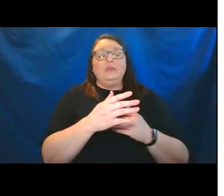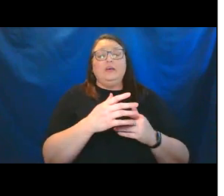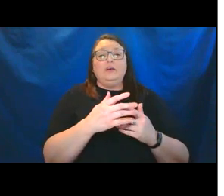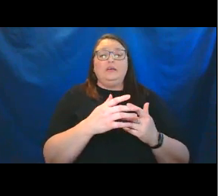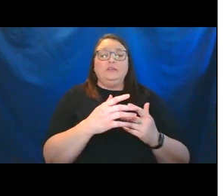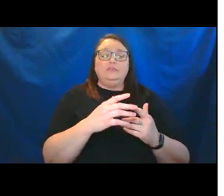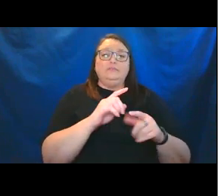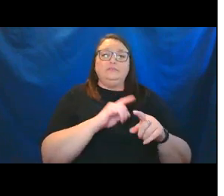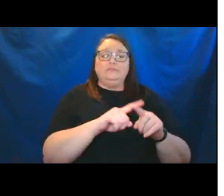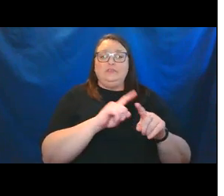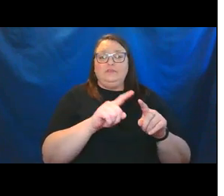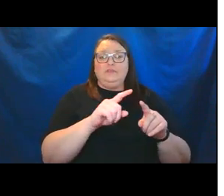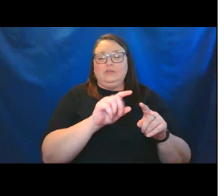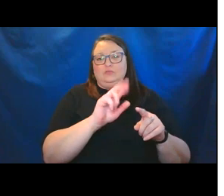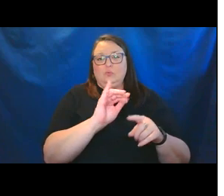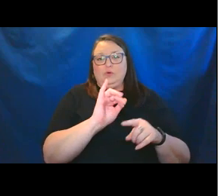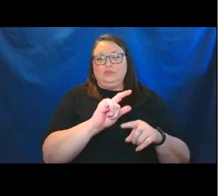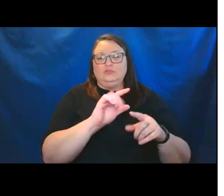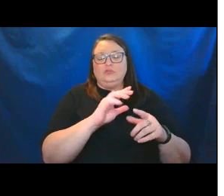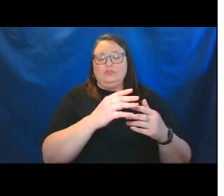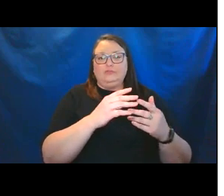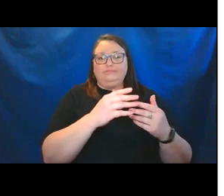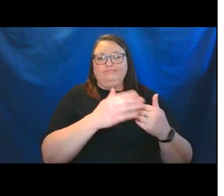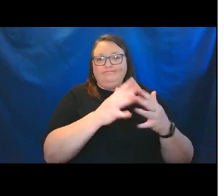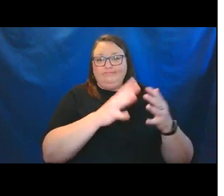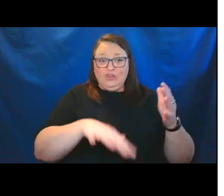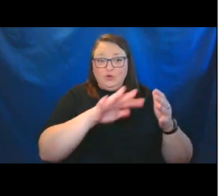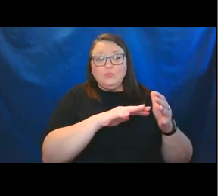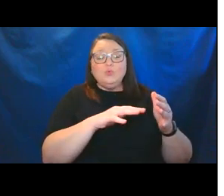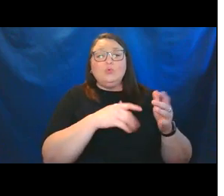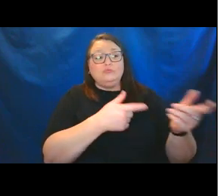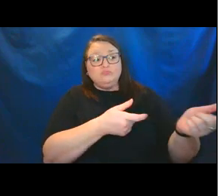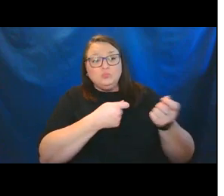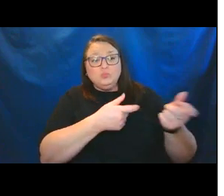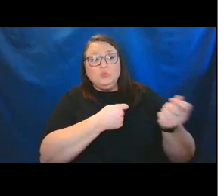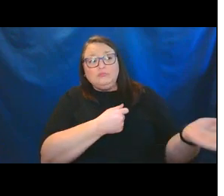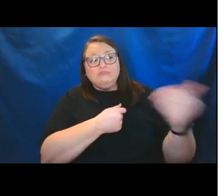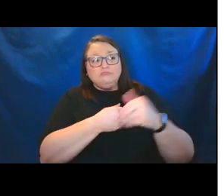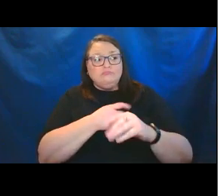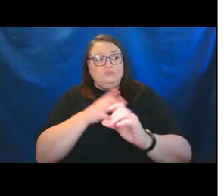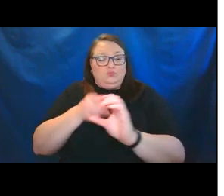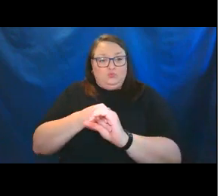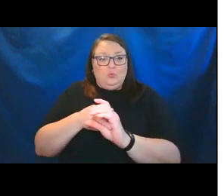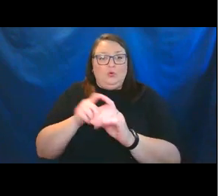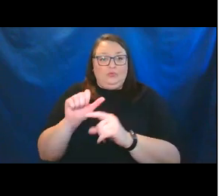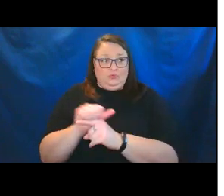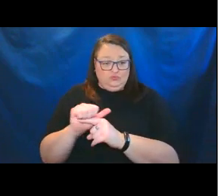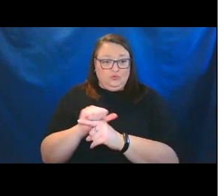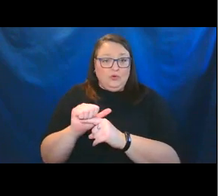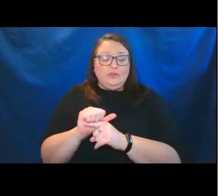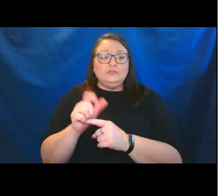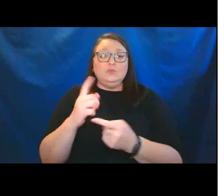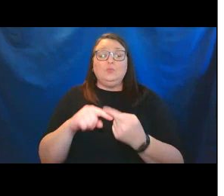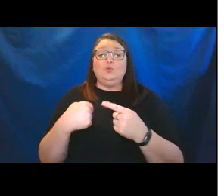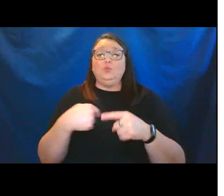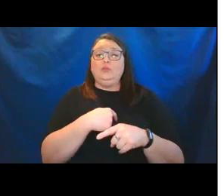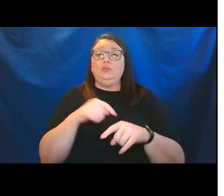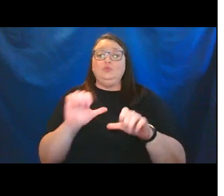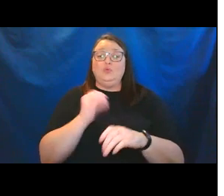backgrounds historically, recruited them, brought them into the trades. So when we do our work, every trade